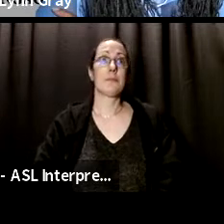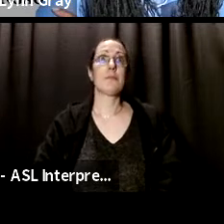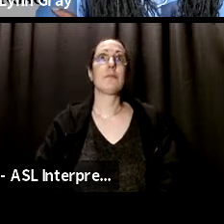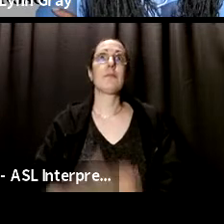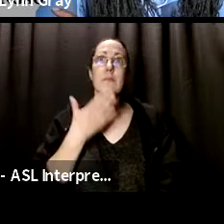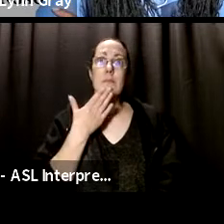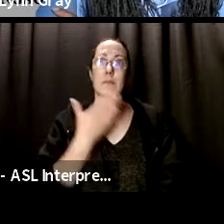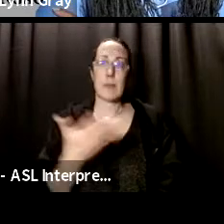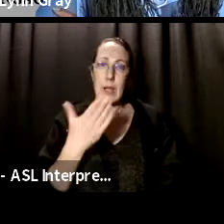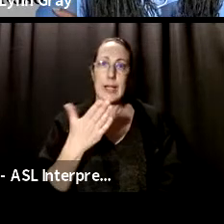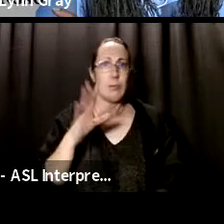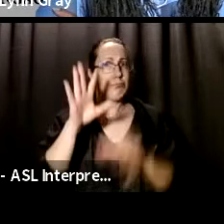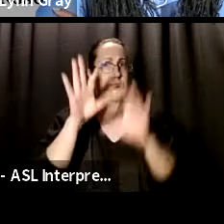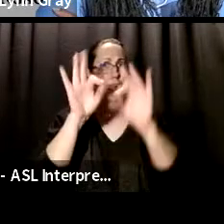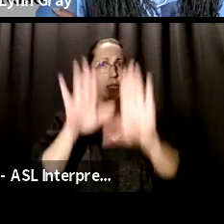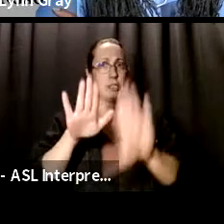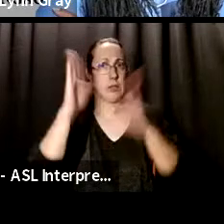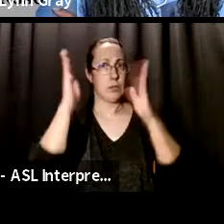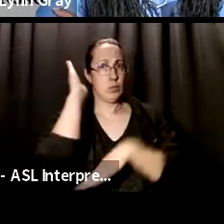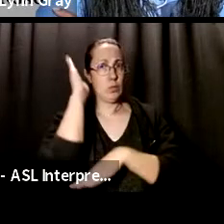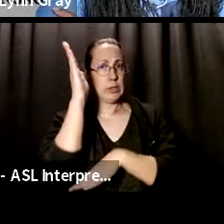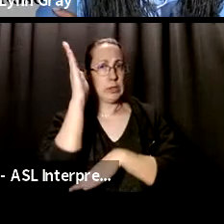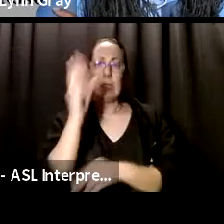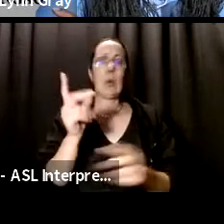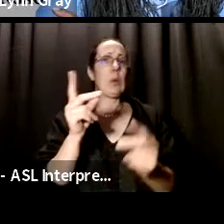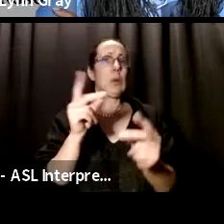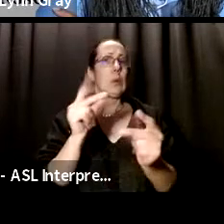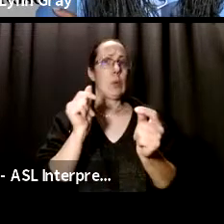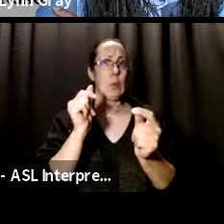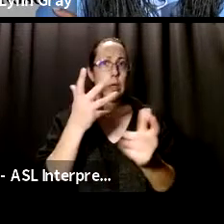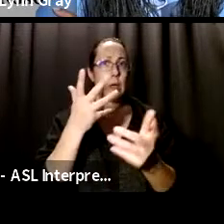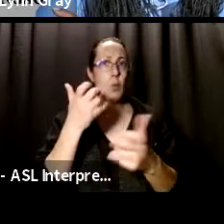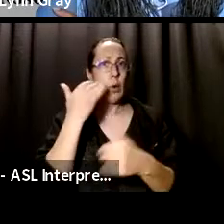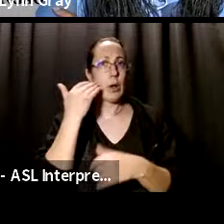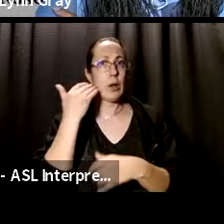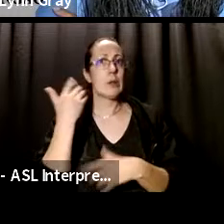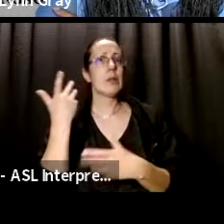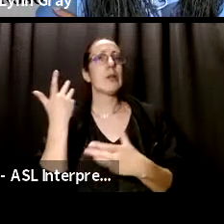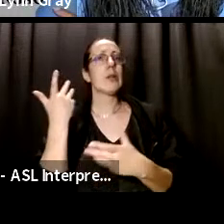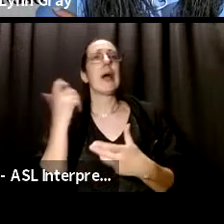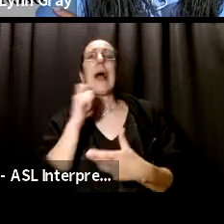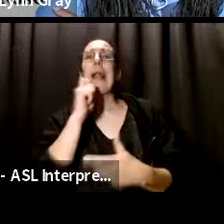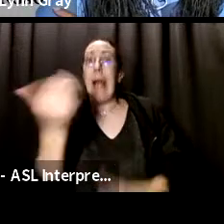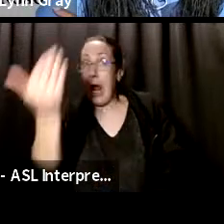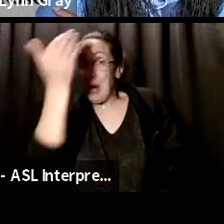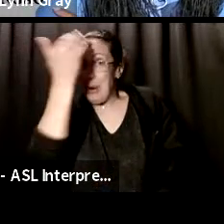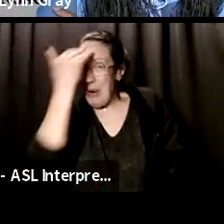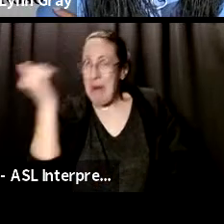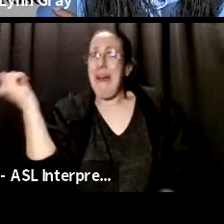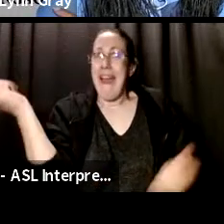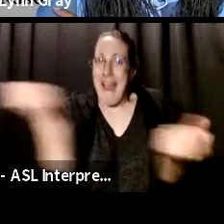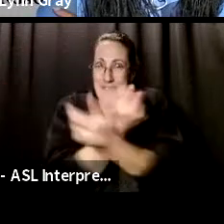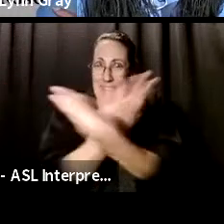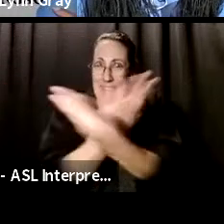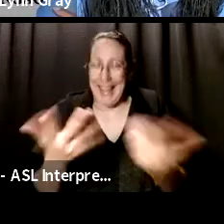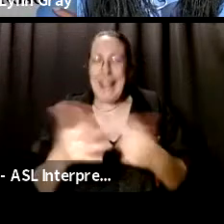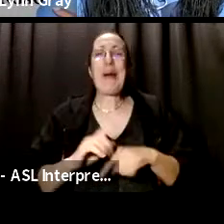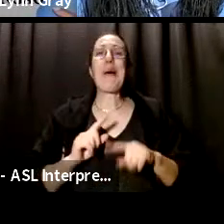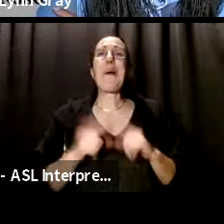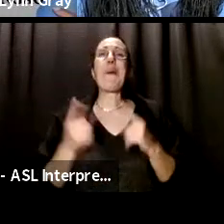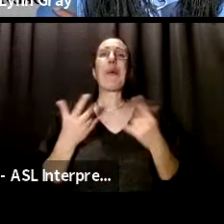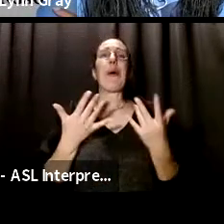Thank you. Excellent presentation. I just quickly would like to not know everything, but what are the